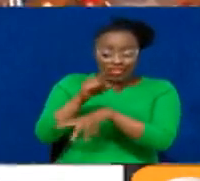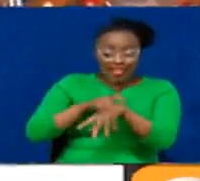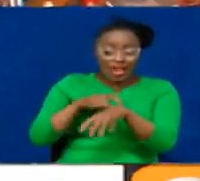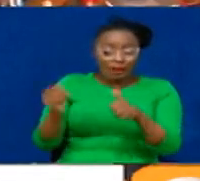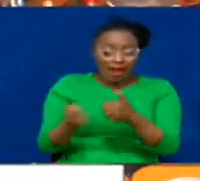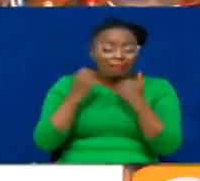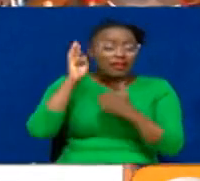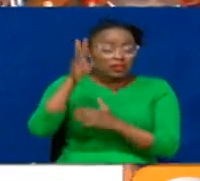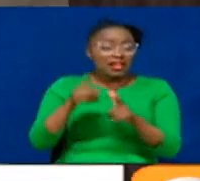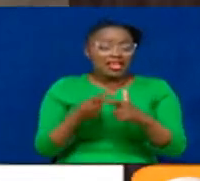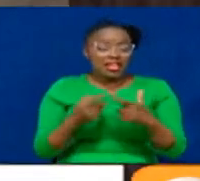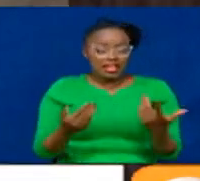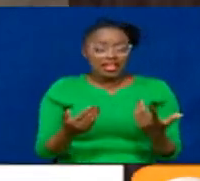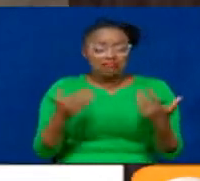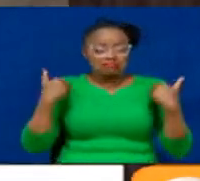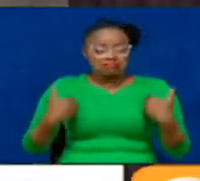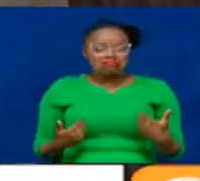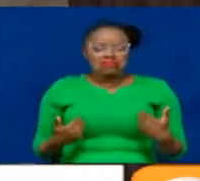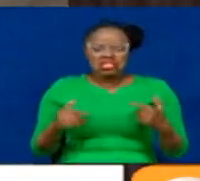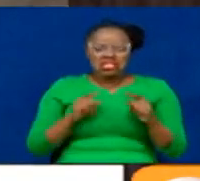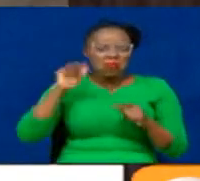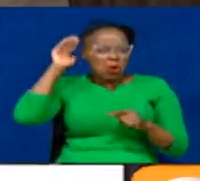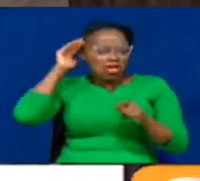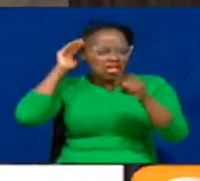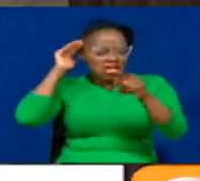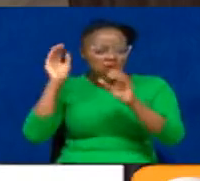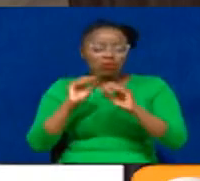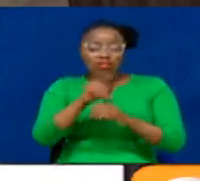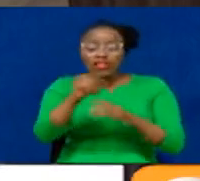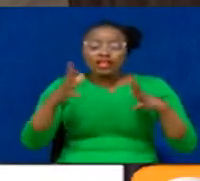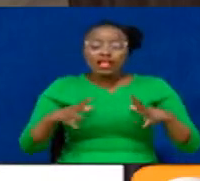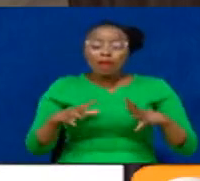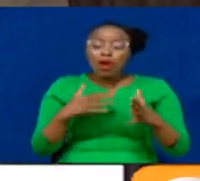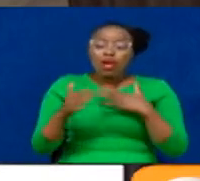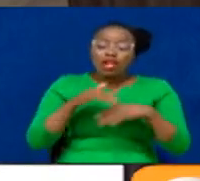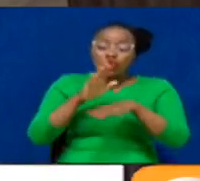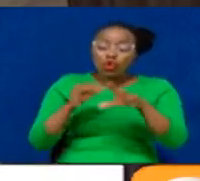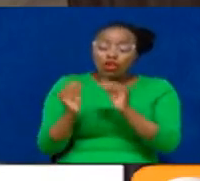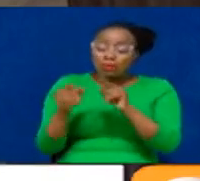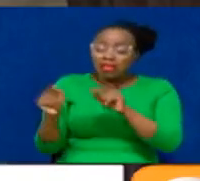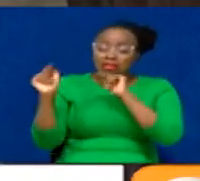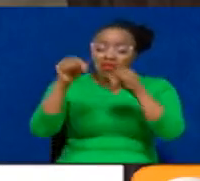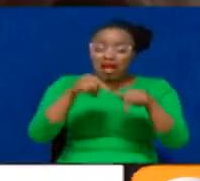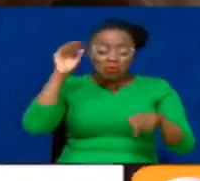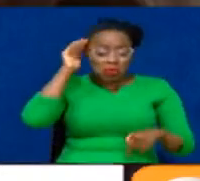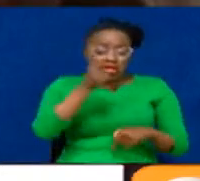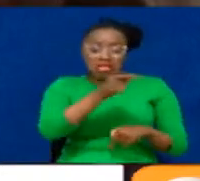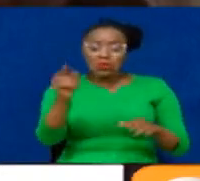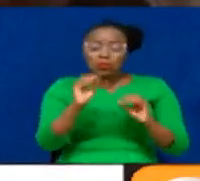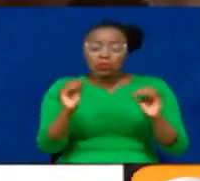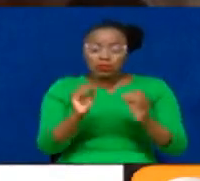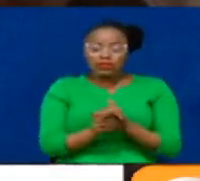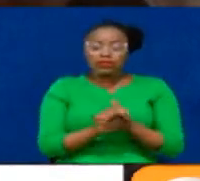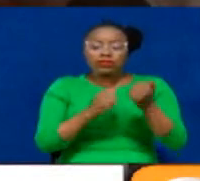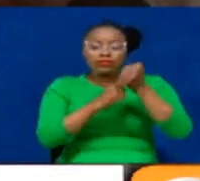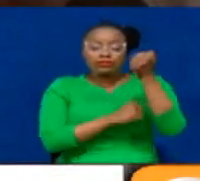wakati utafika, mimi sikuwa nakusikiza. Haa watu hata kama ungeita mkutano hawake kusikiza. Pia